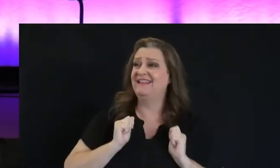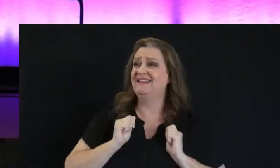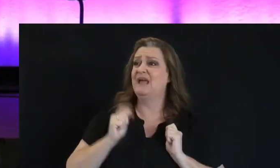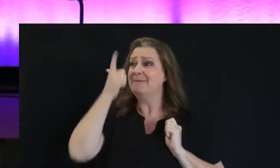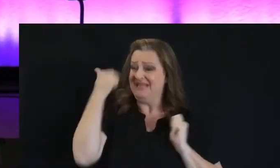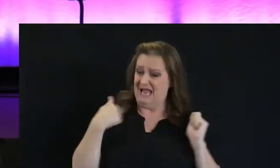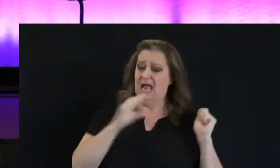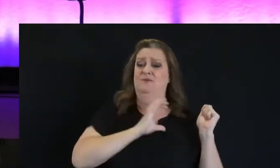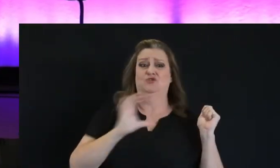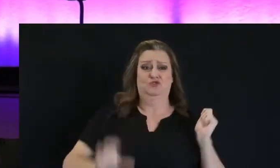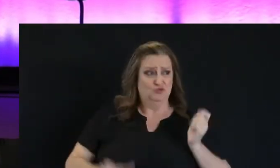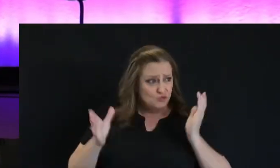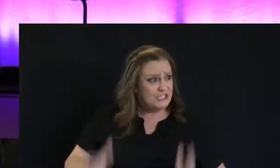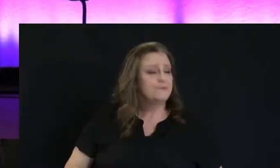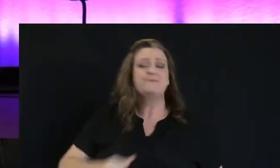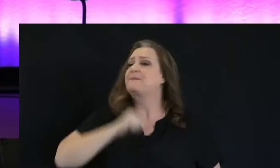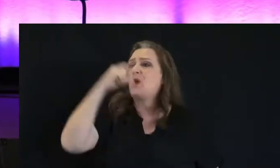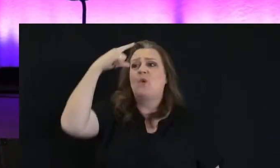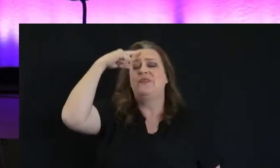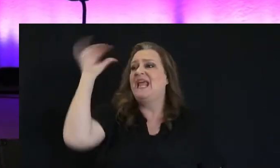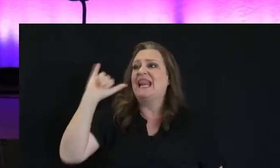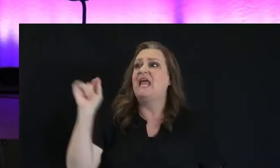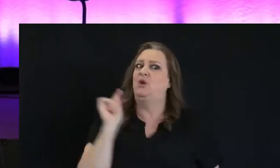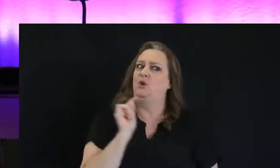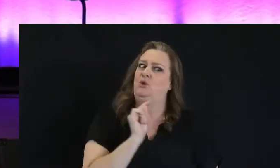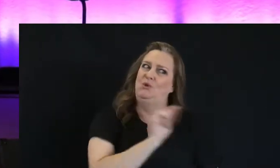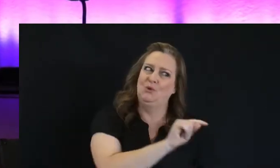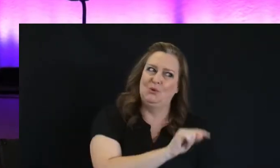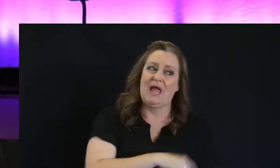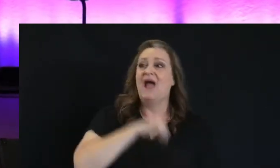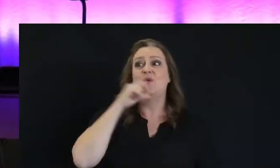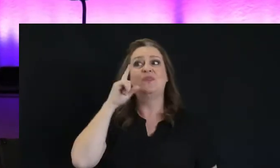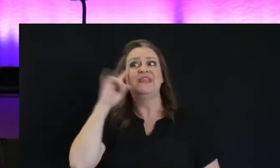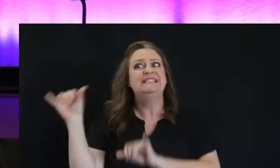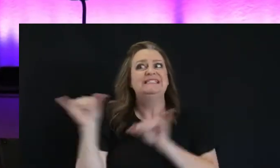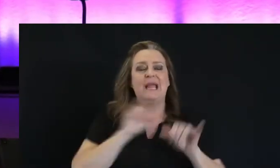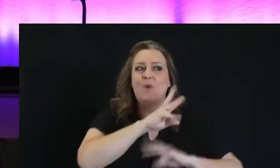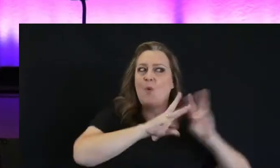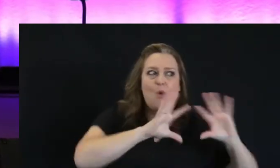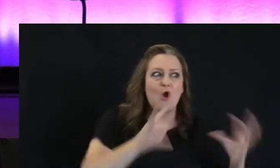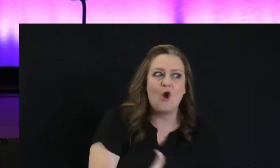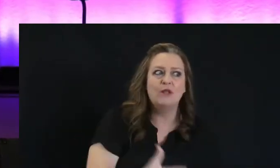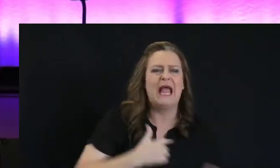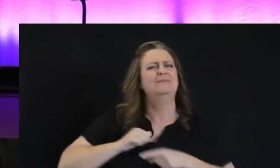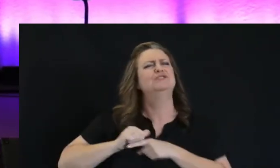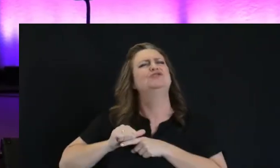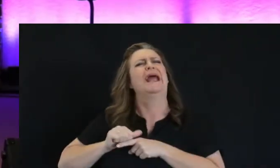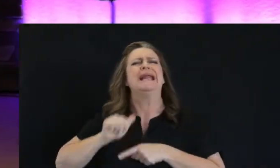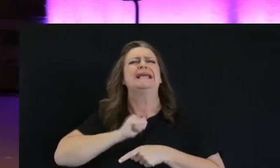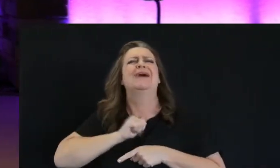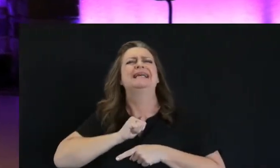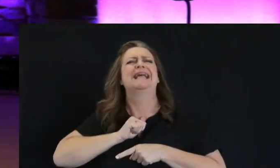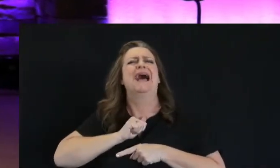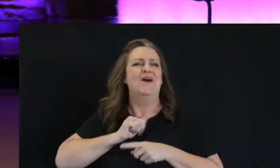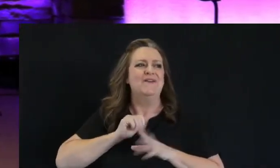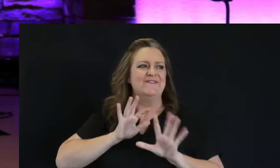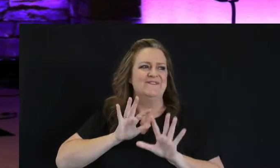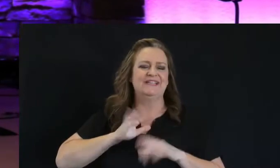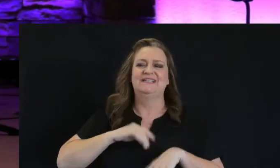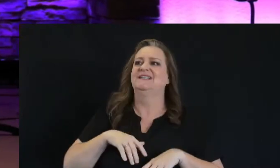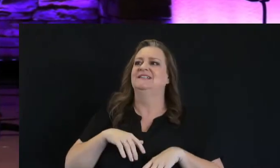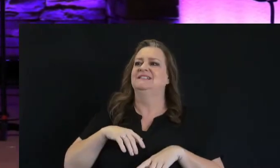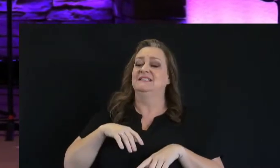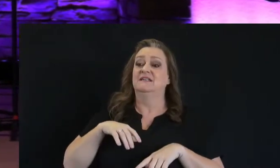I'm a Christian, and I don't think like you. I don't think like the world. I'm training myself, be it ever so